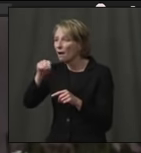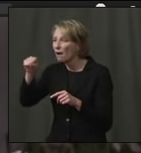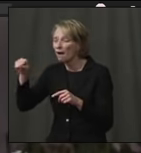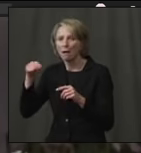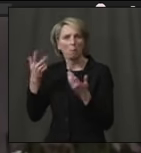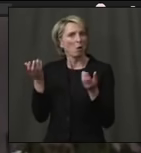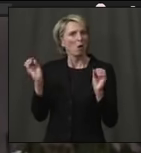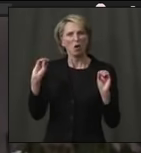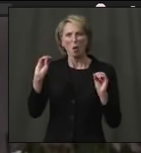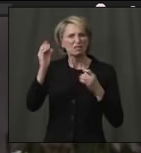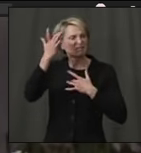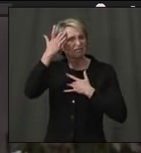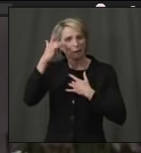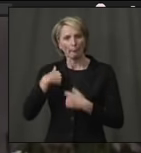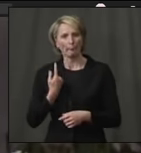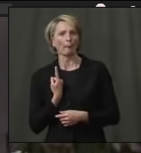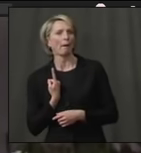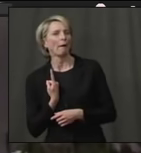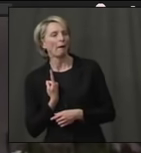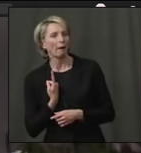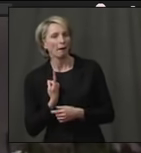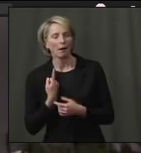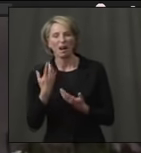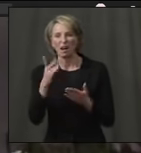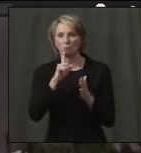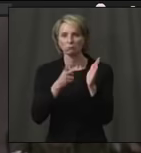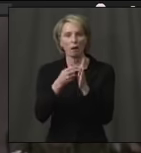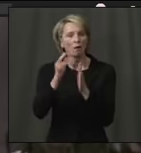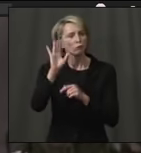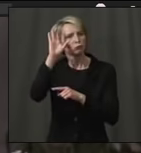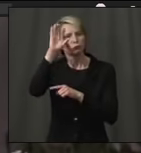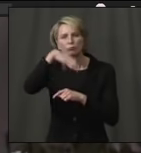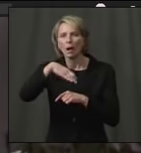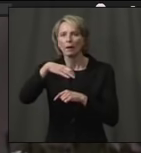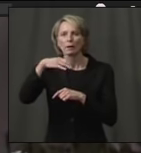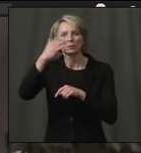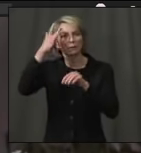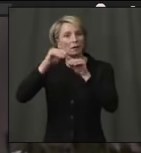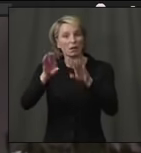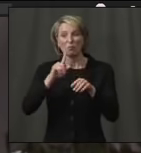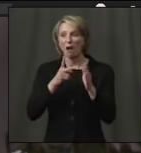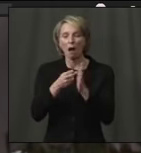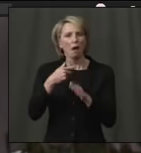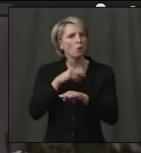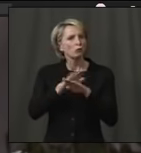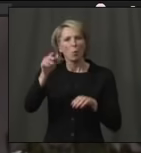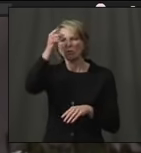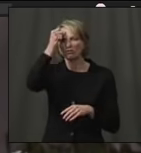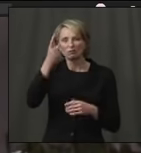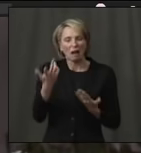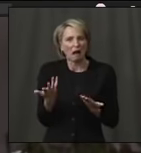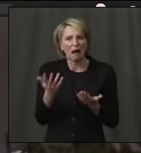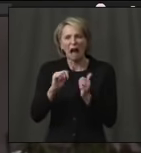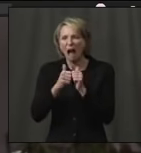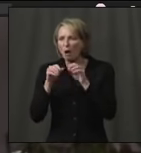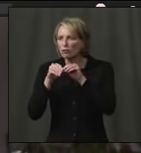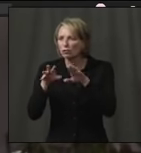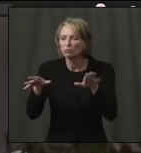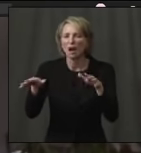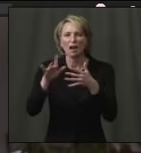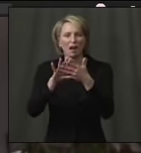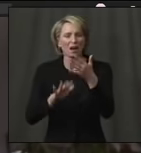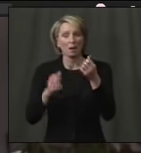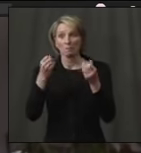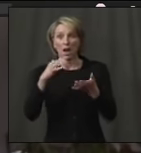subsequently got ill. So it's a strange virus. I don't understand it. I don't know many people who do, professionals